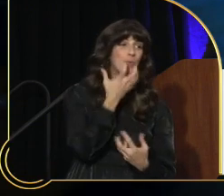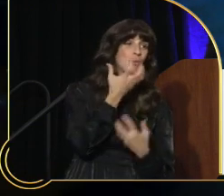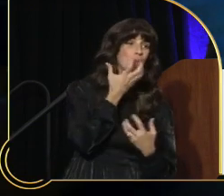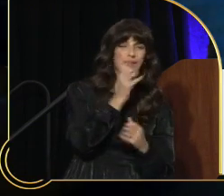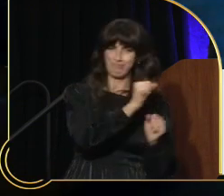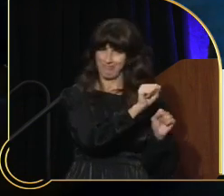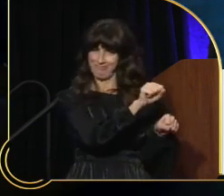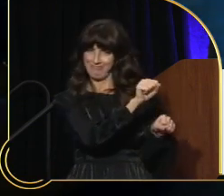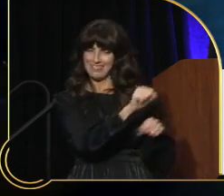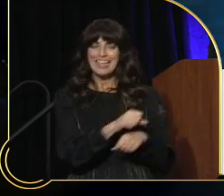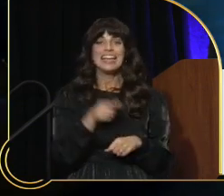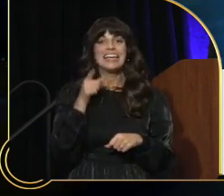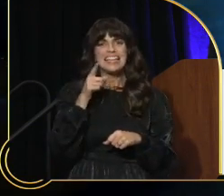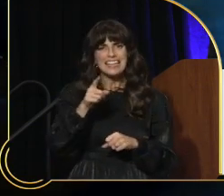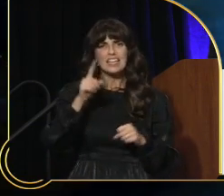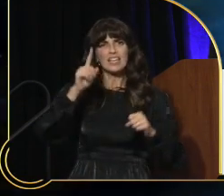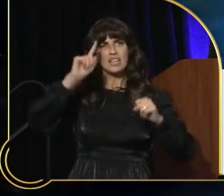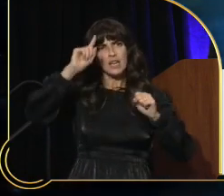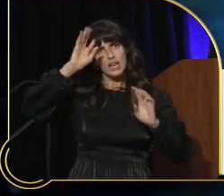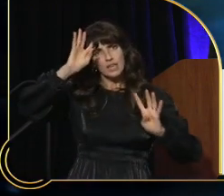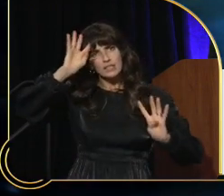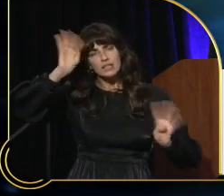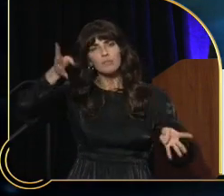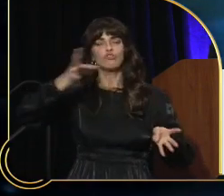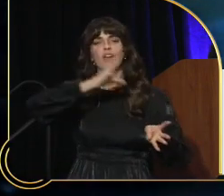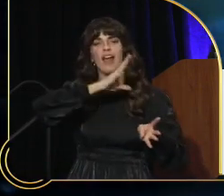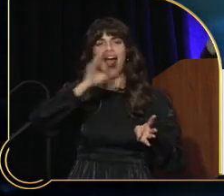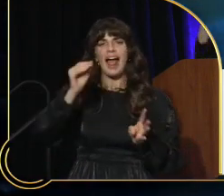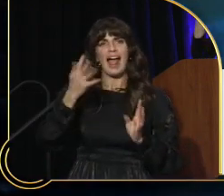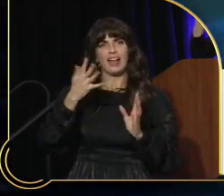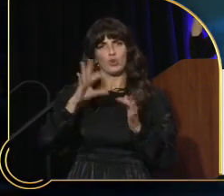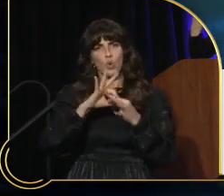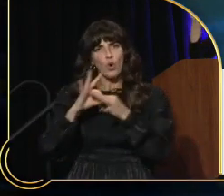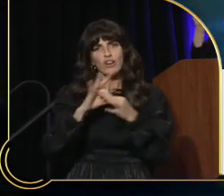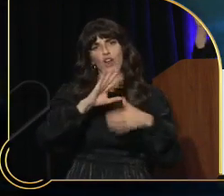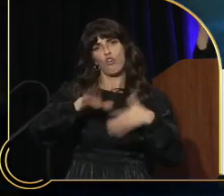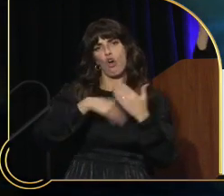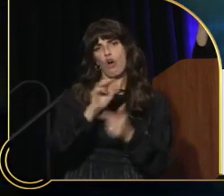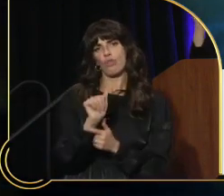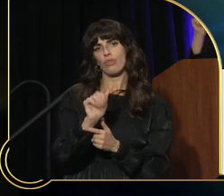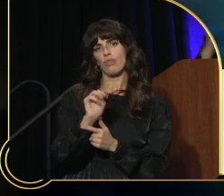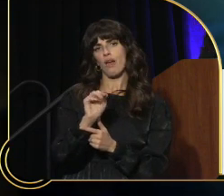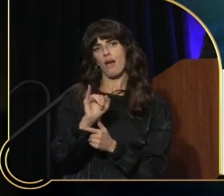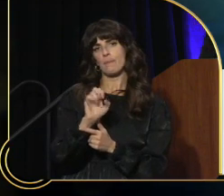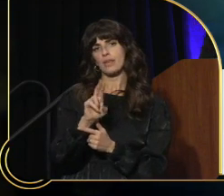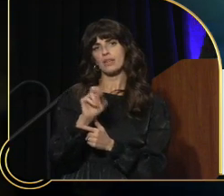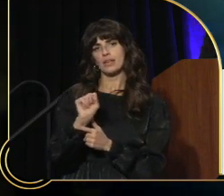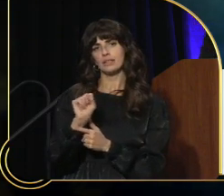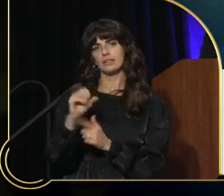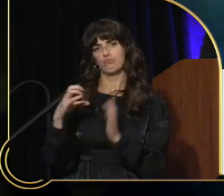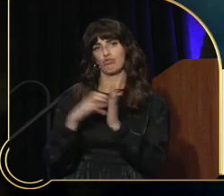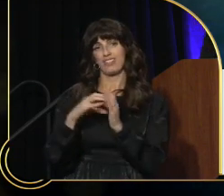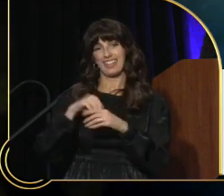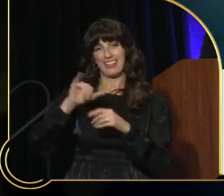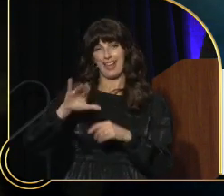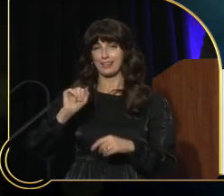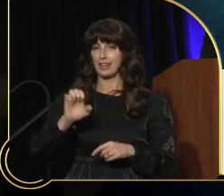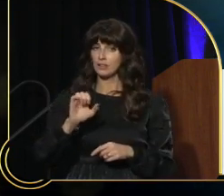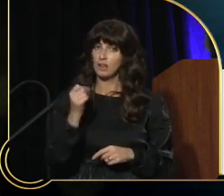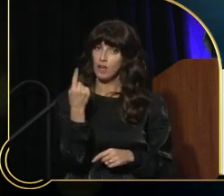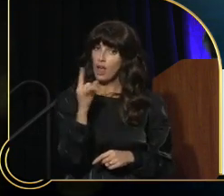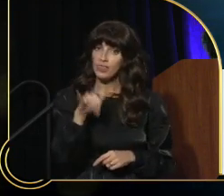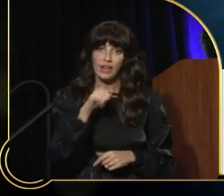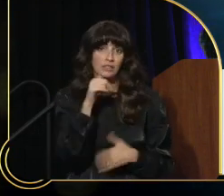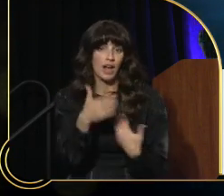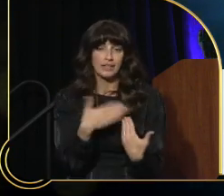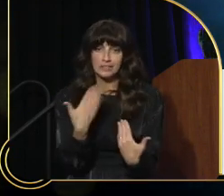conceptualized and coordinated the amicus brief in that case, which, let me tell you, is not an easy effort.